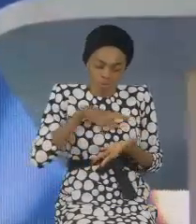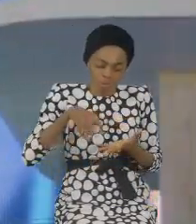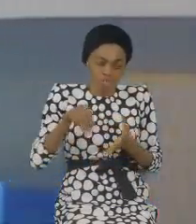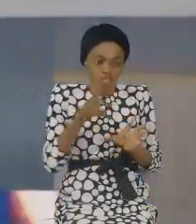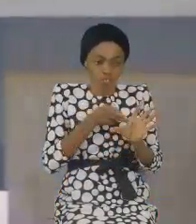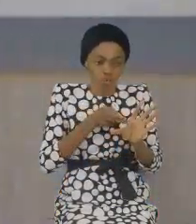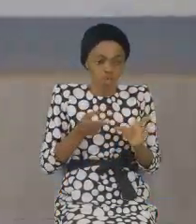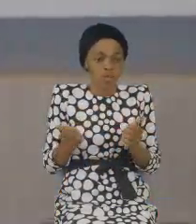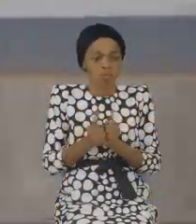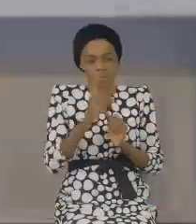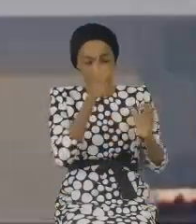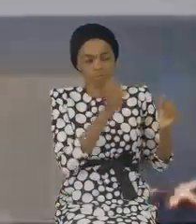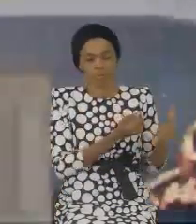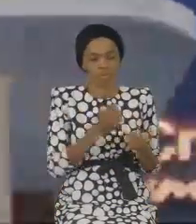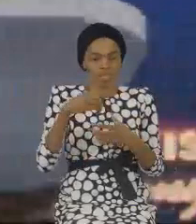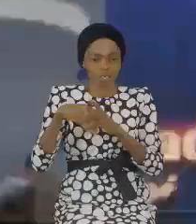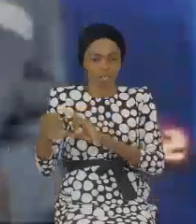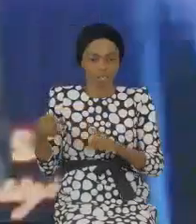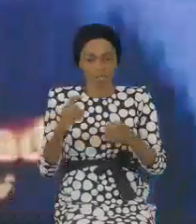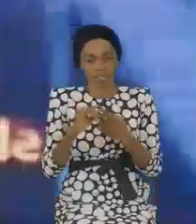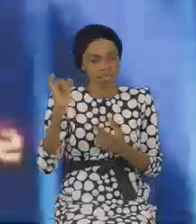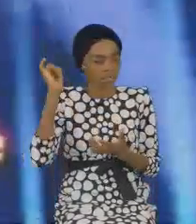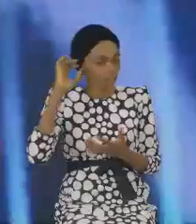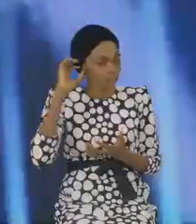them that heard it. And then